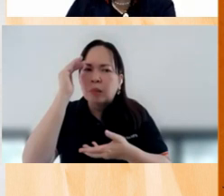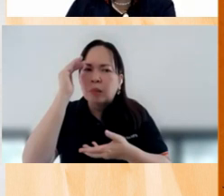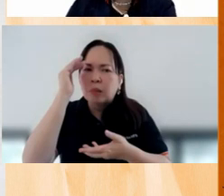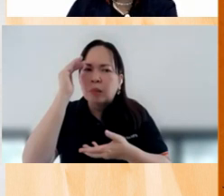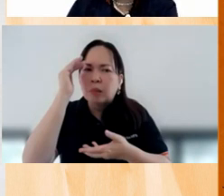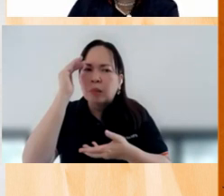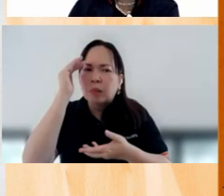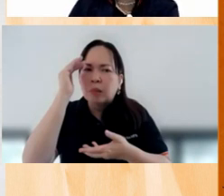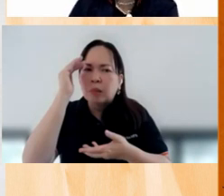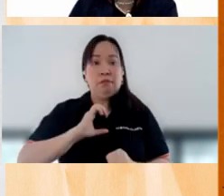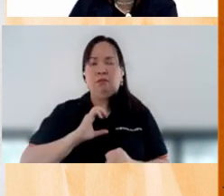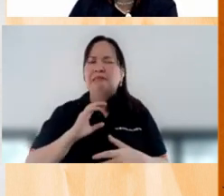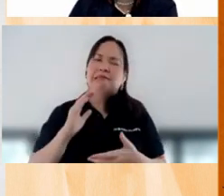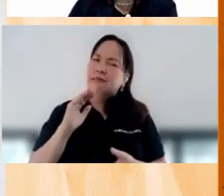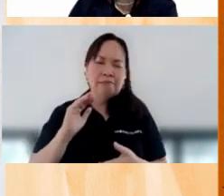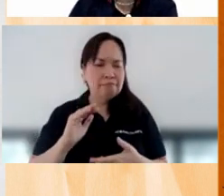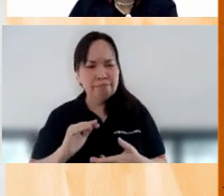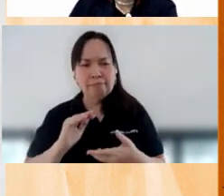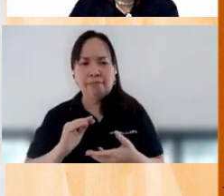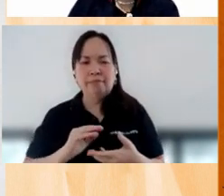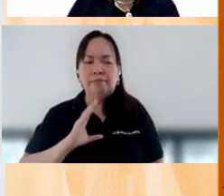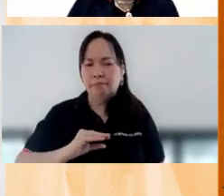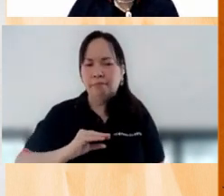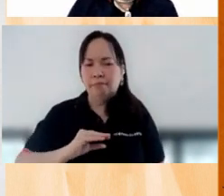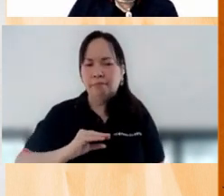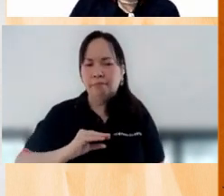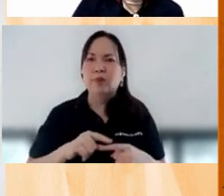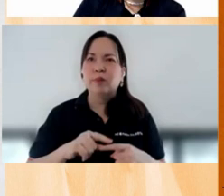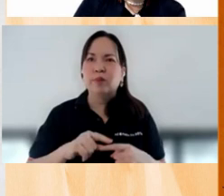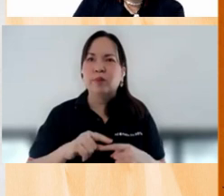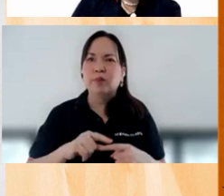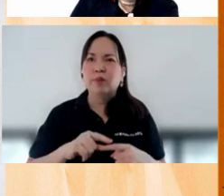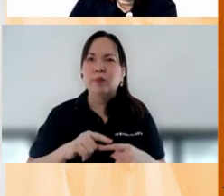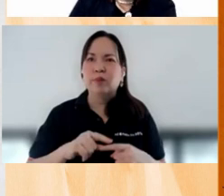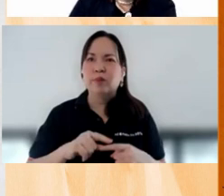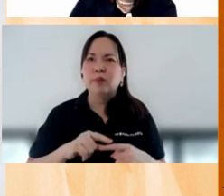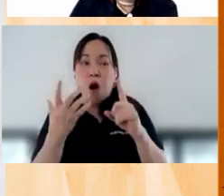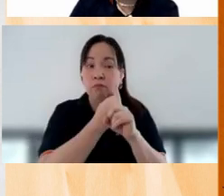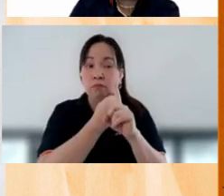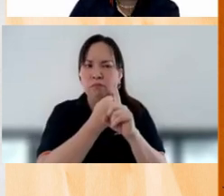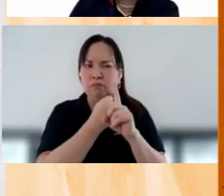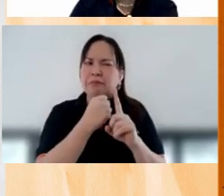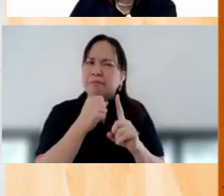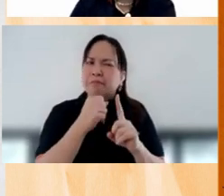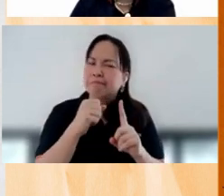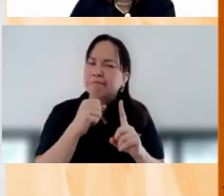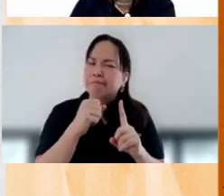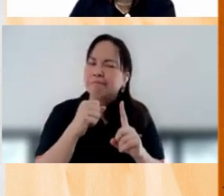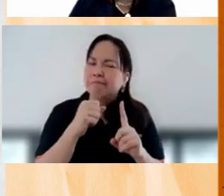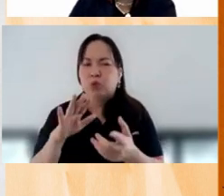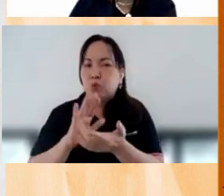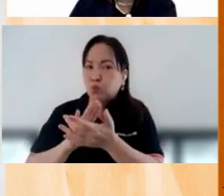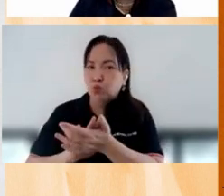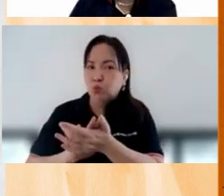no, these are life circumstances associated with family stress. So we talk about poverty that they